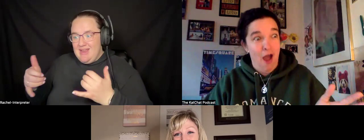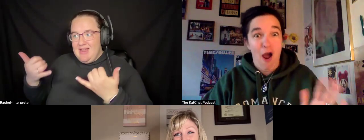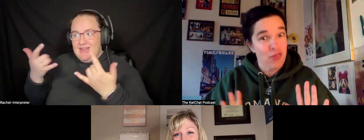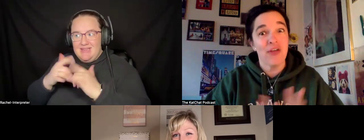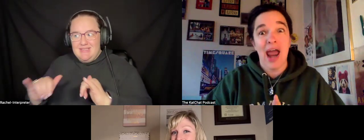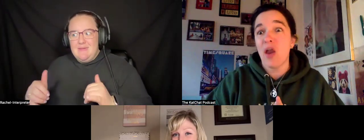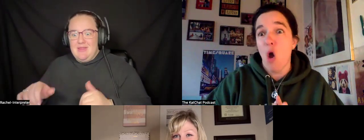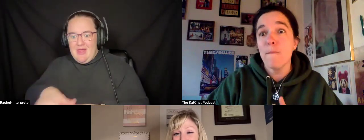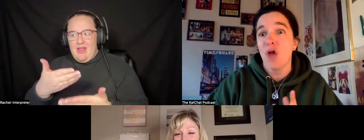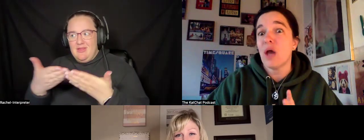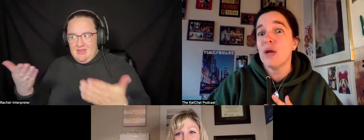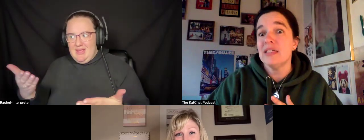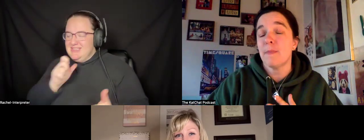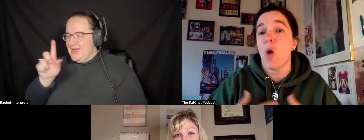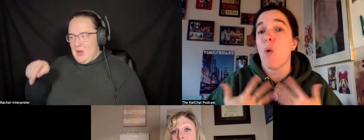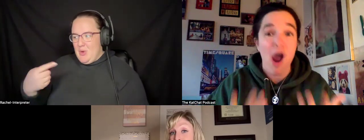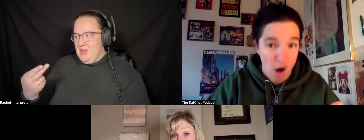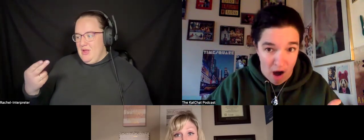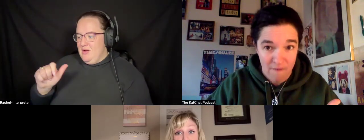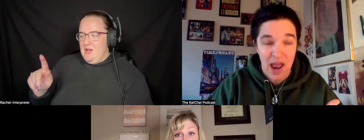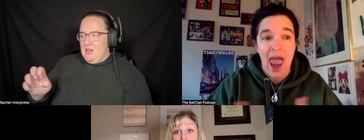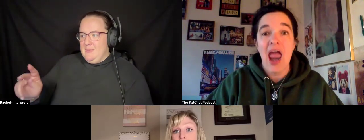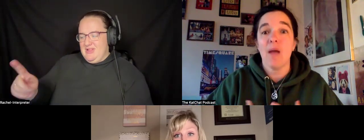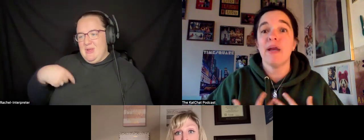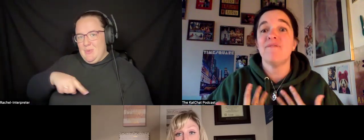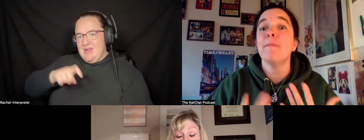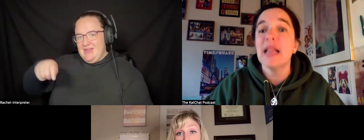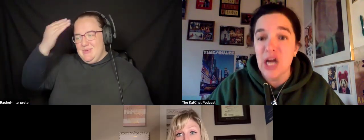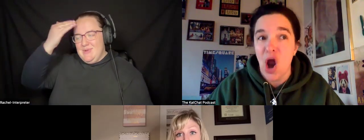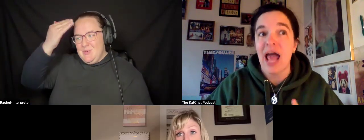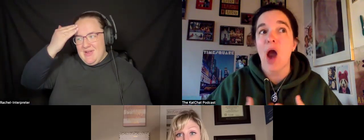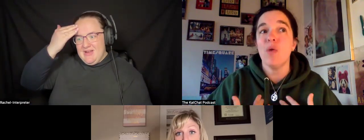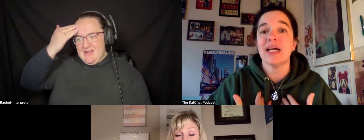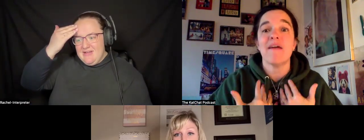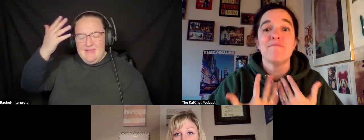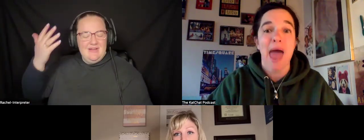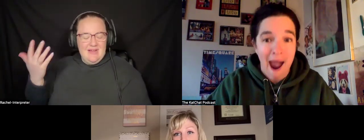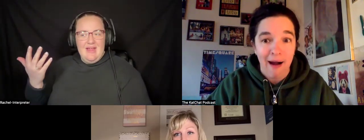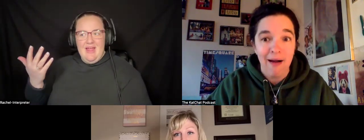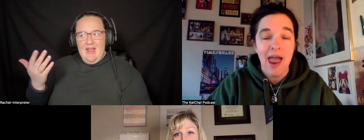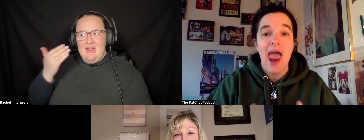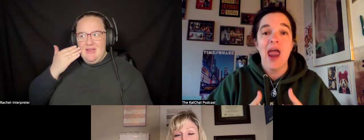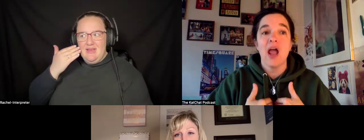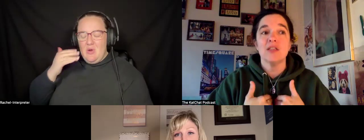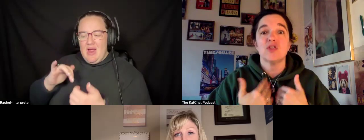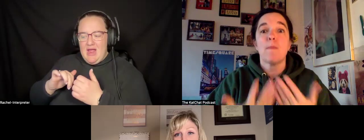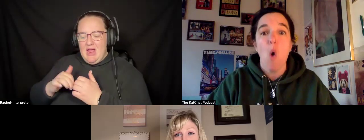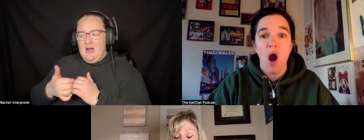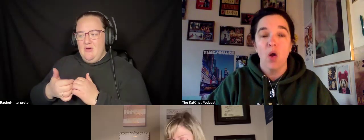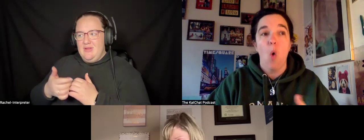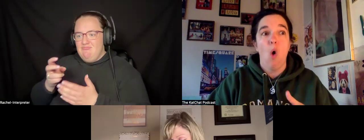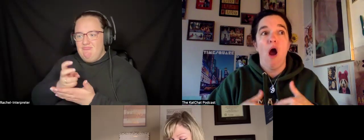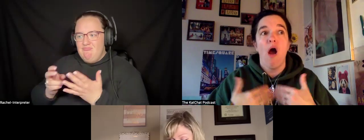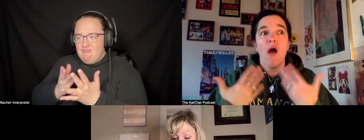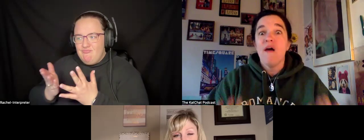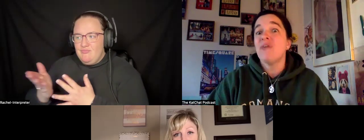things other than homework that we need to be aware of and be familiar and how we could give back and